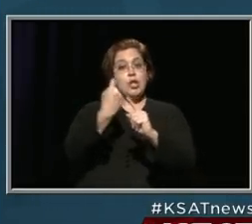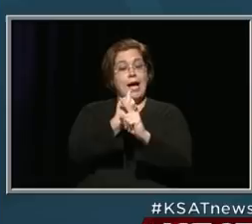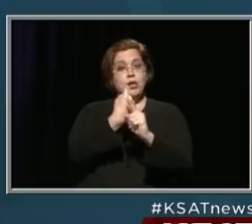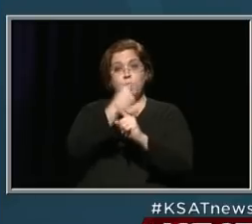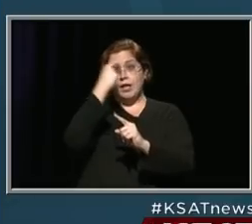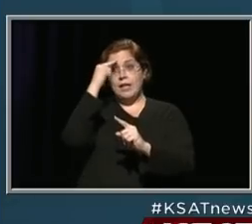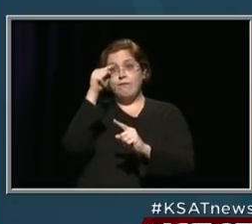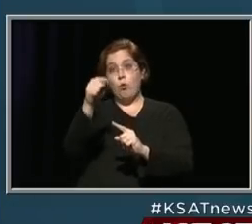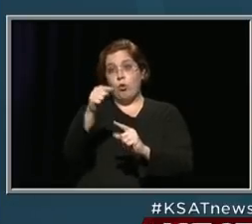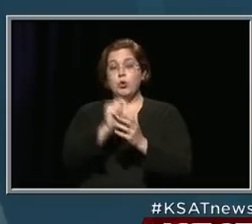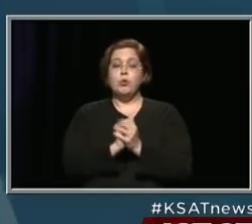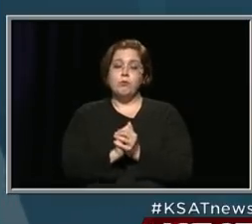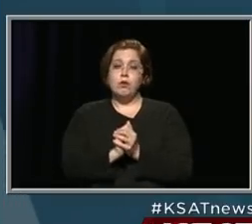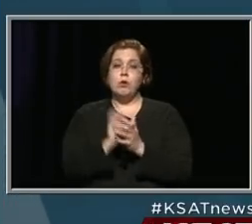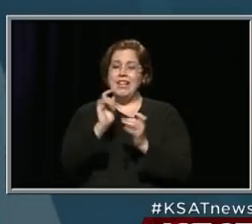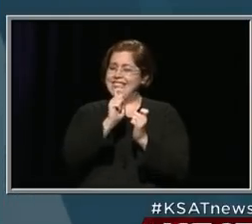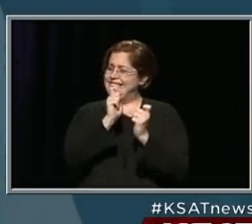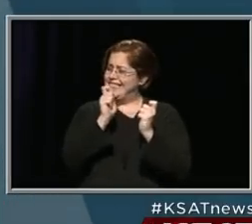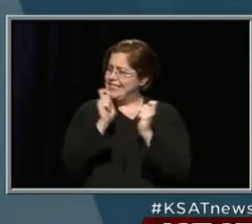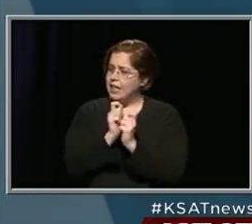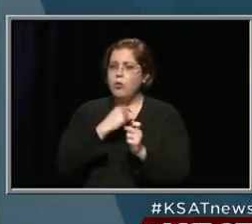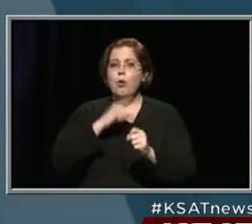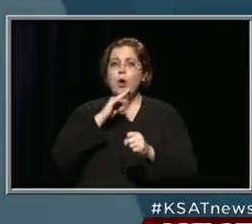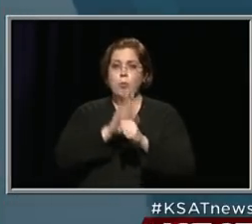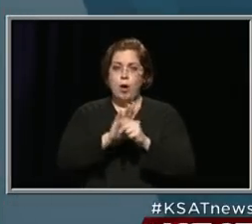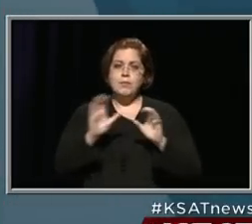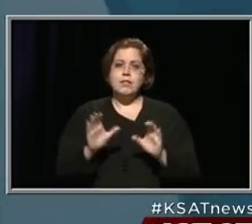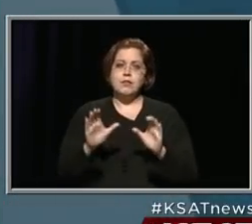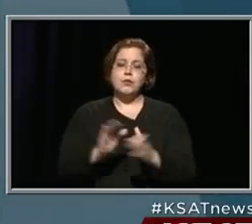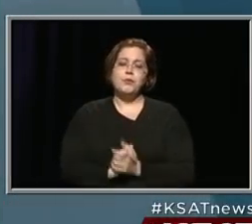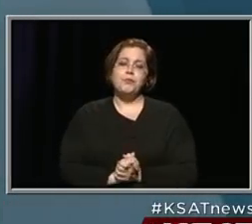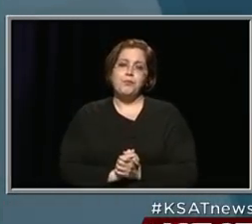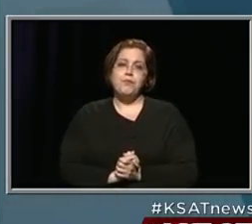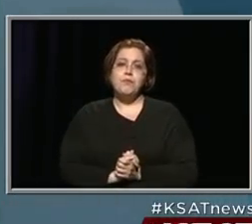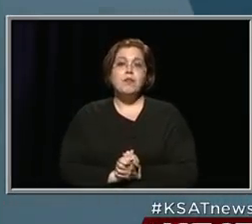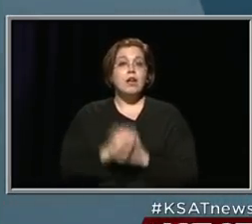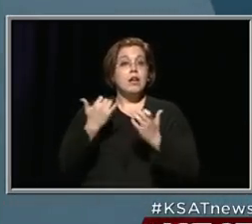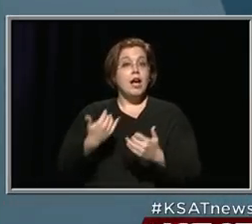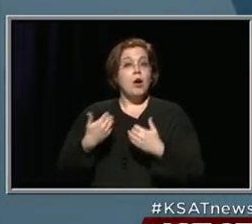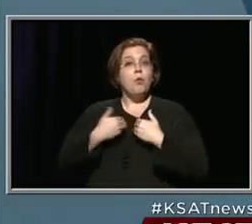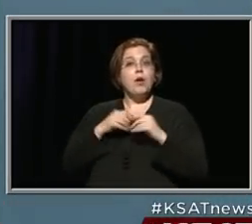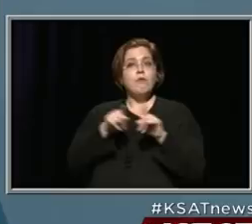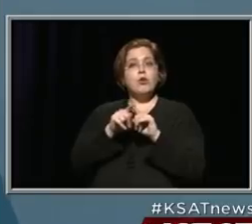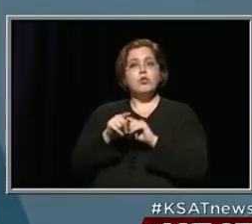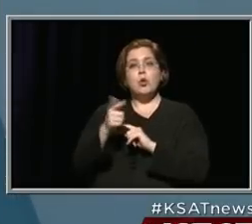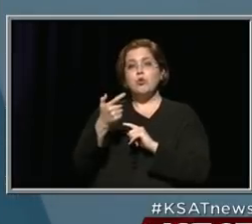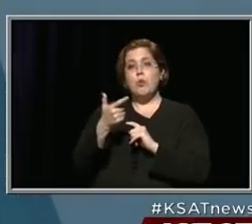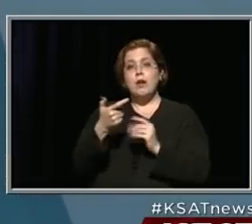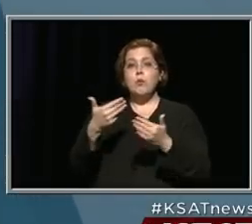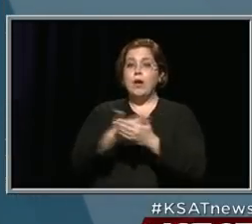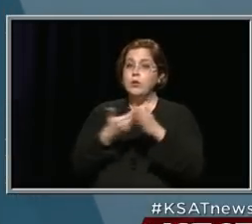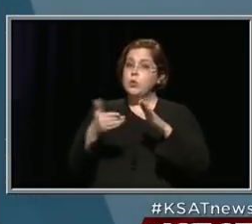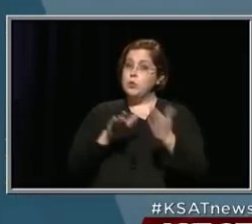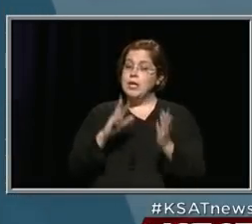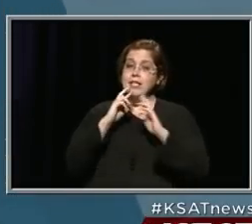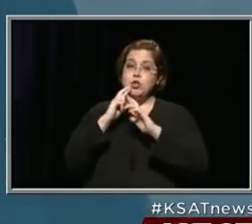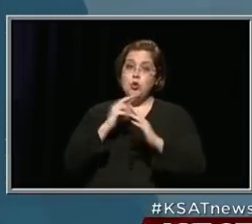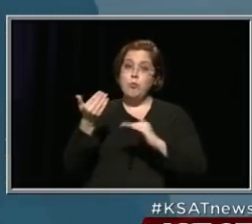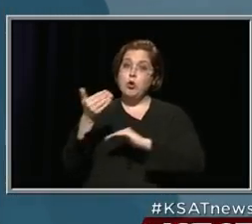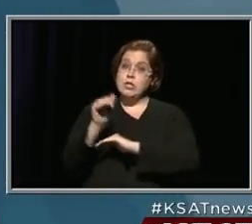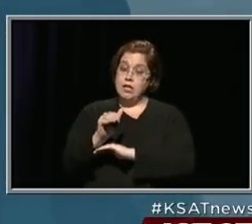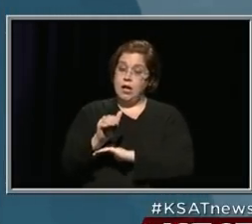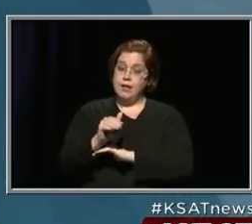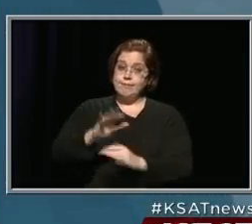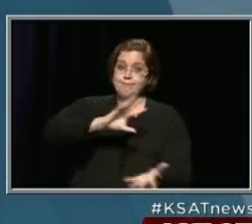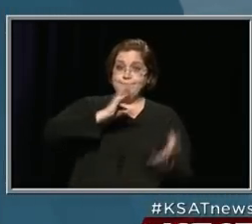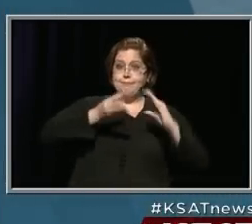you, which is exactly what we are committed to doing. We have now also 21 new deaths to report tonight, which